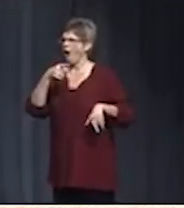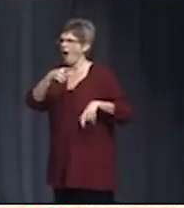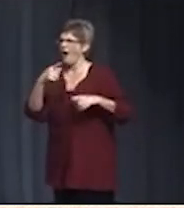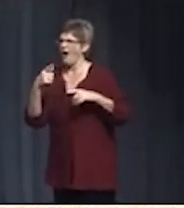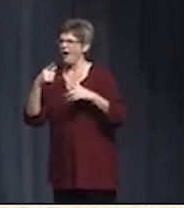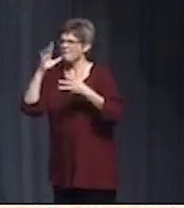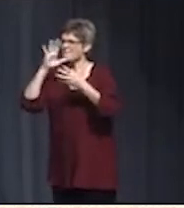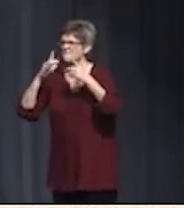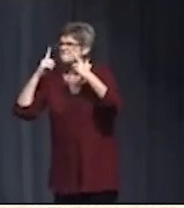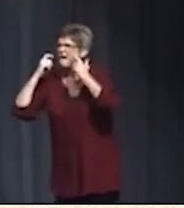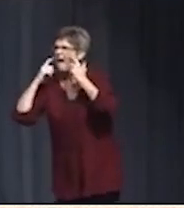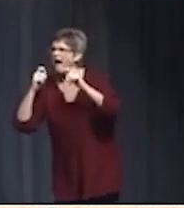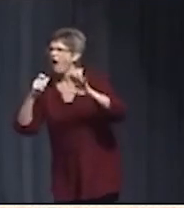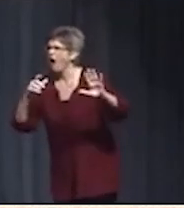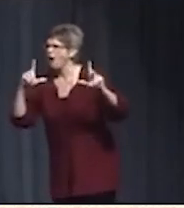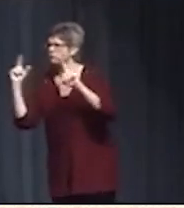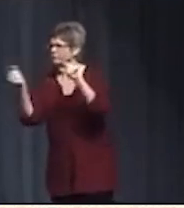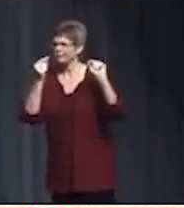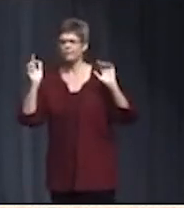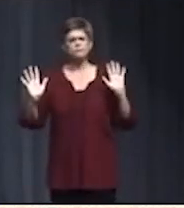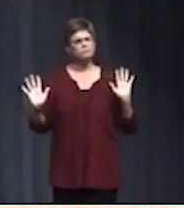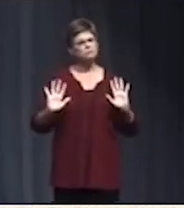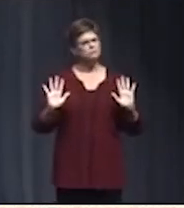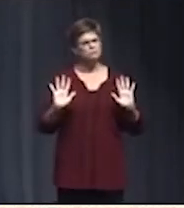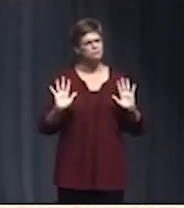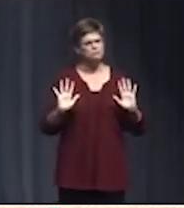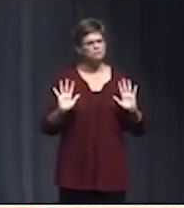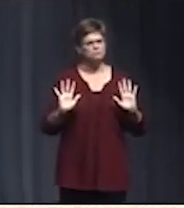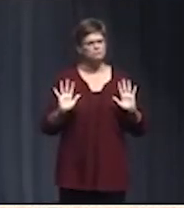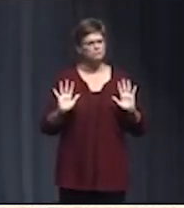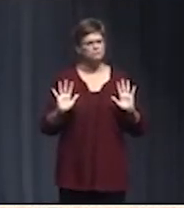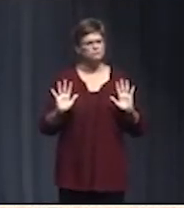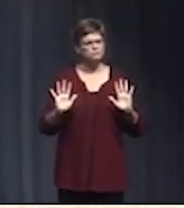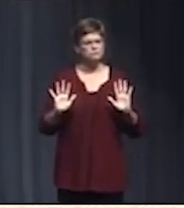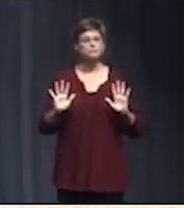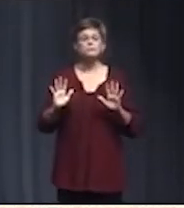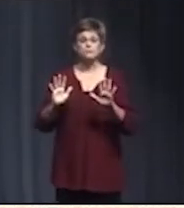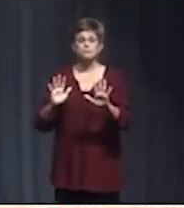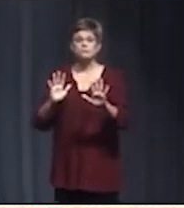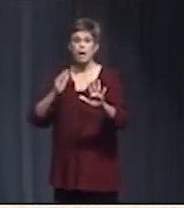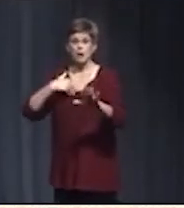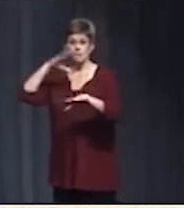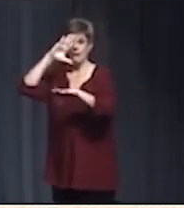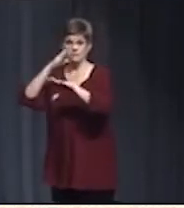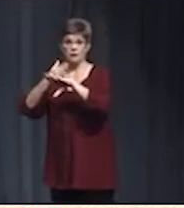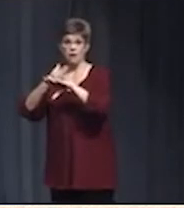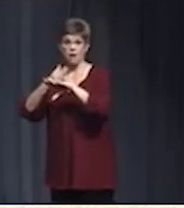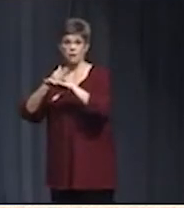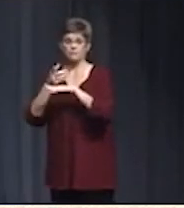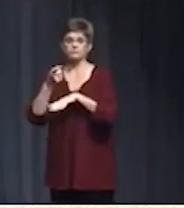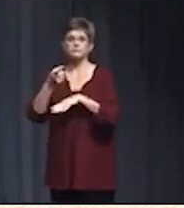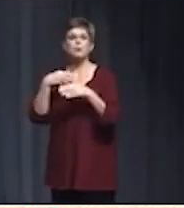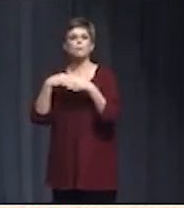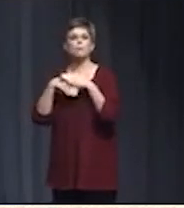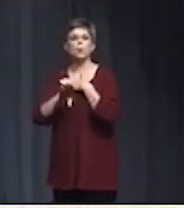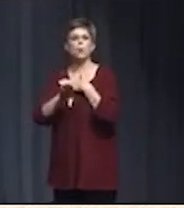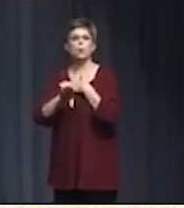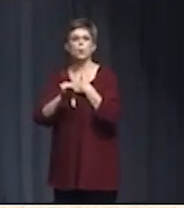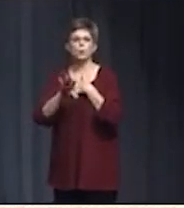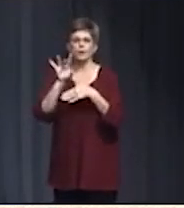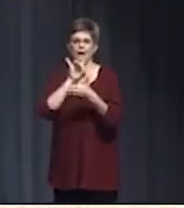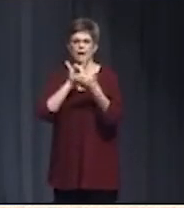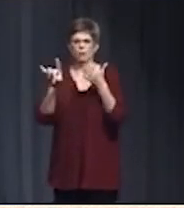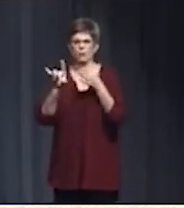crying or blah, blah, blah, blah, or whatever the situation was. I will tell you, when my son was born, he was born 8 weeks